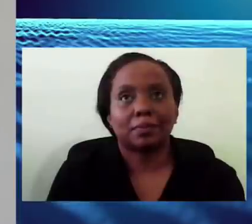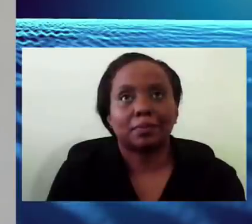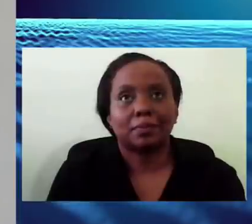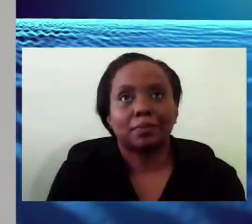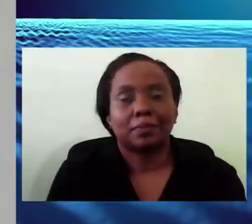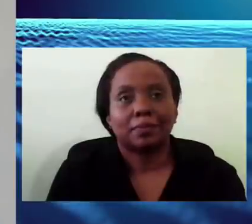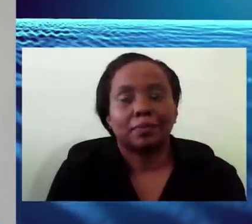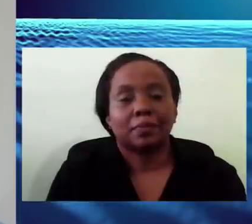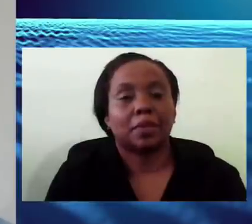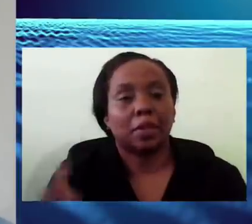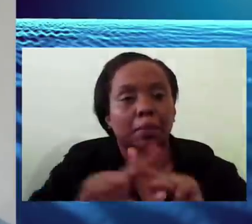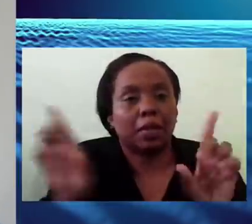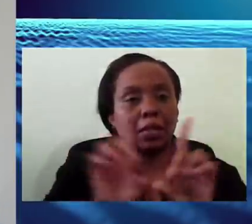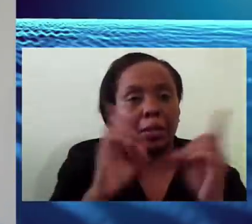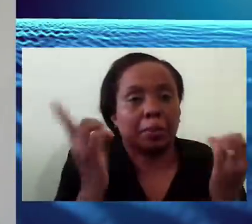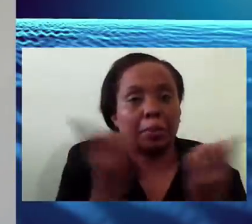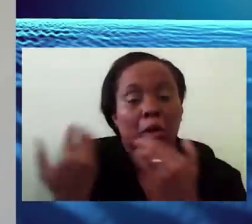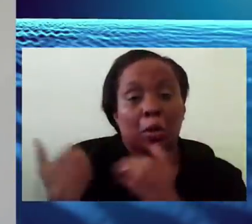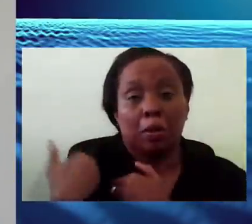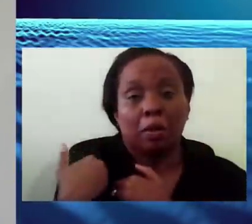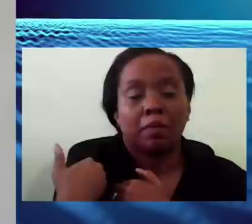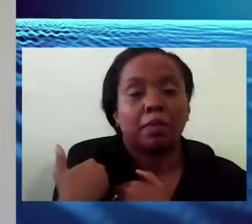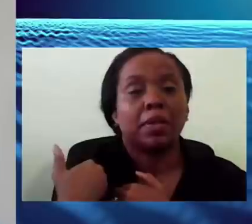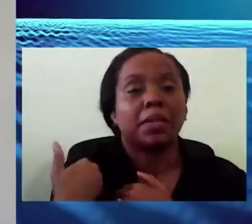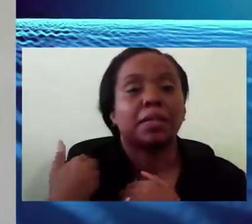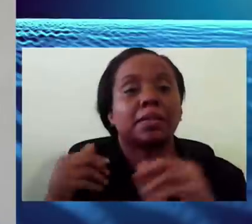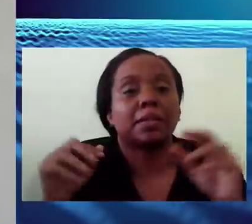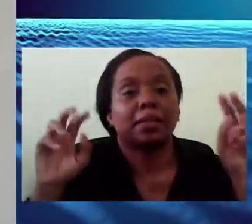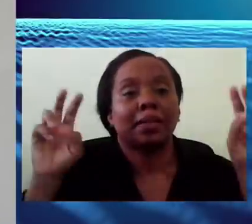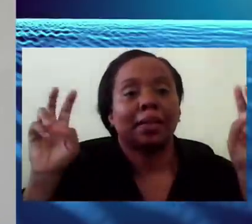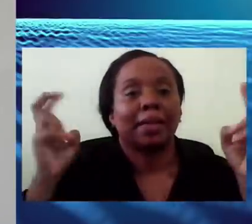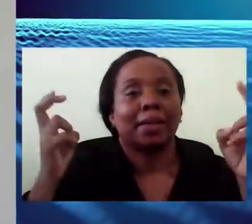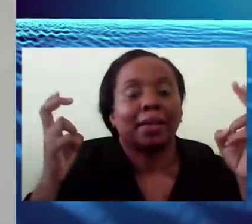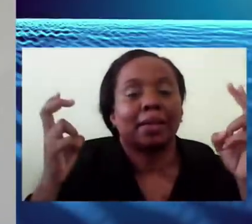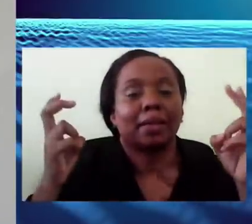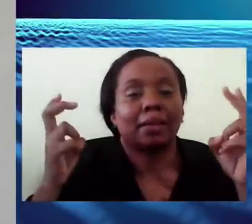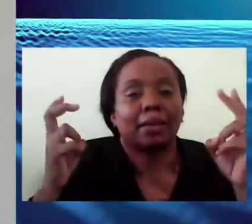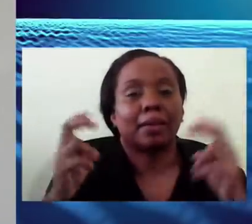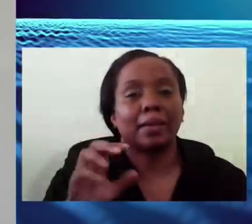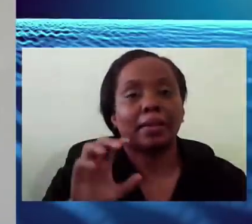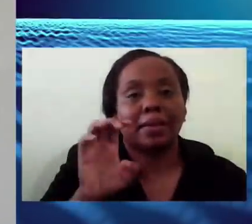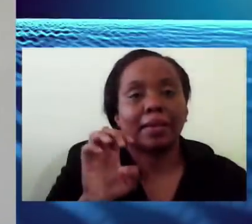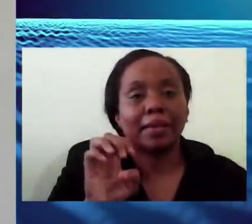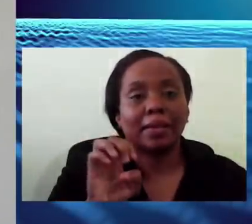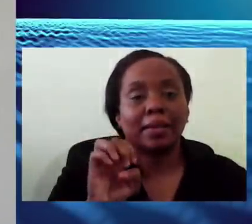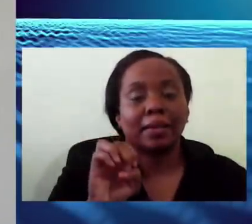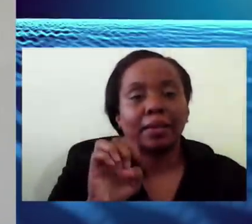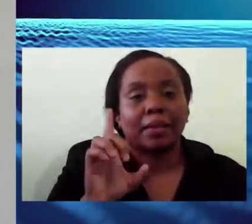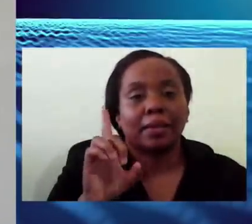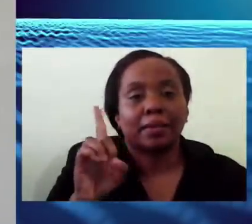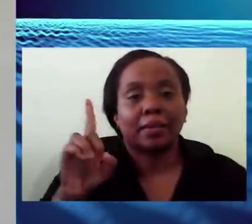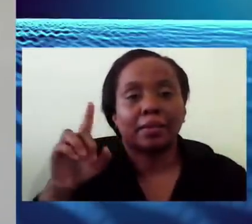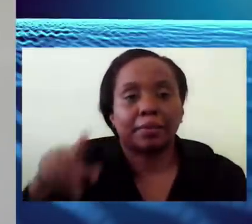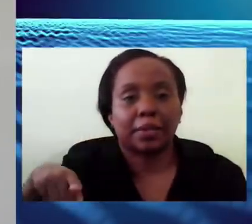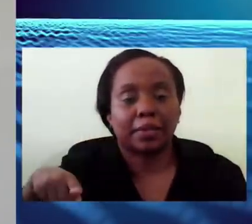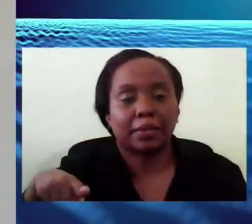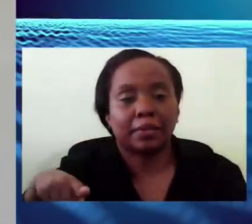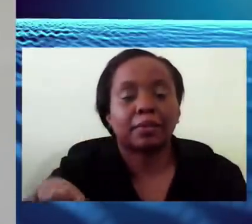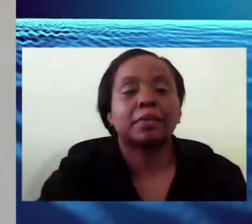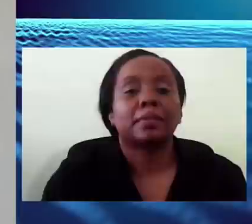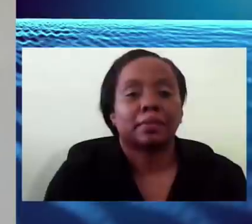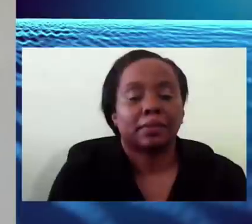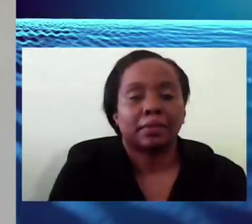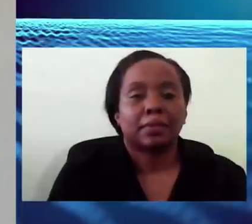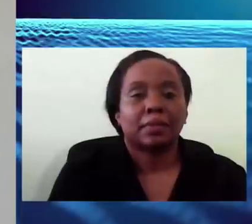for this is actually the Environmental Protection Department, which falls under the Ministry of the Environment and National Beautification. Of course, we